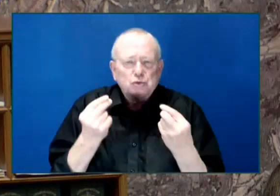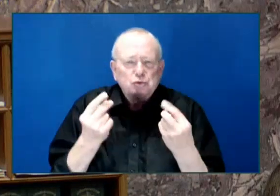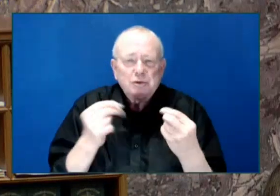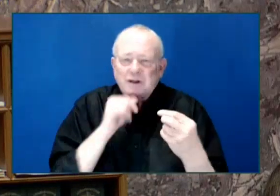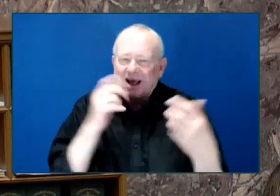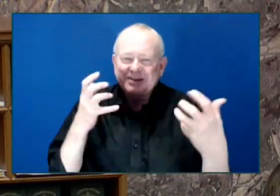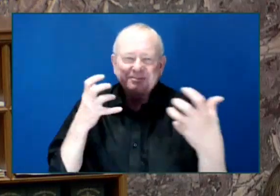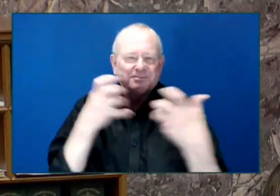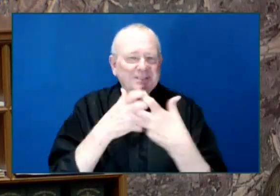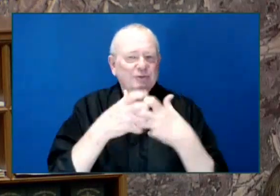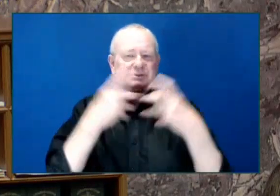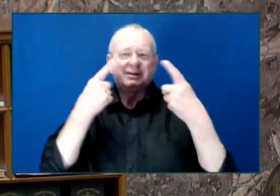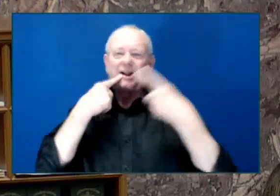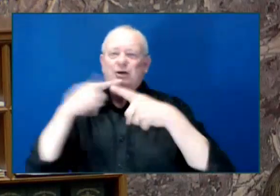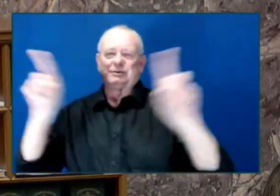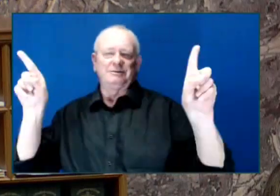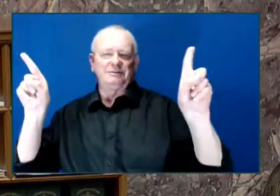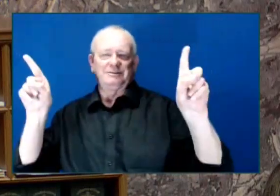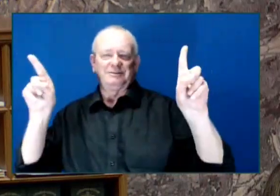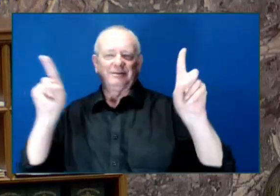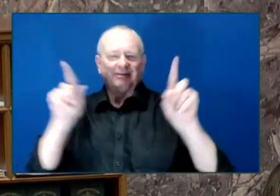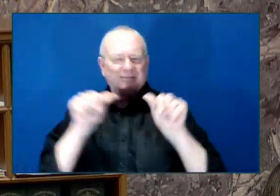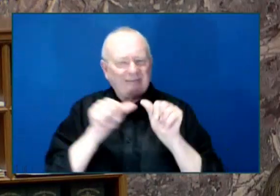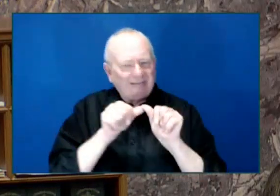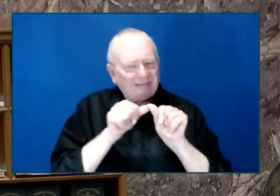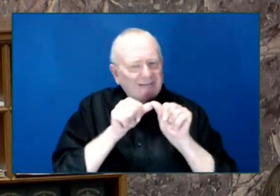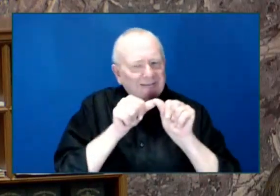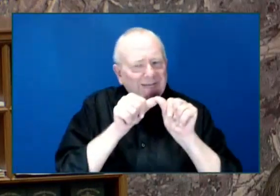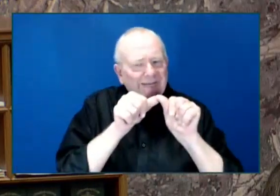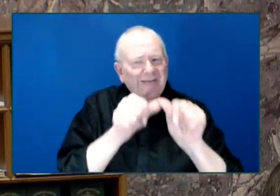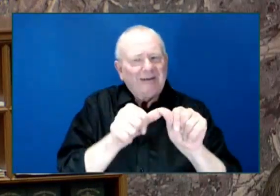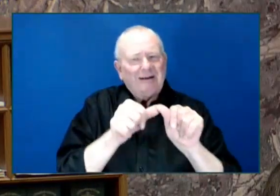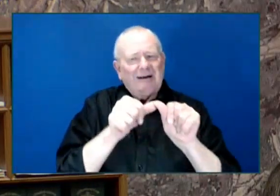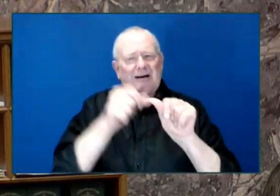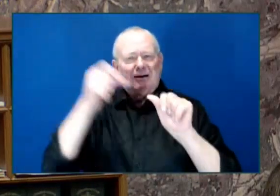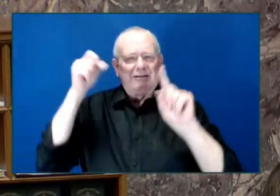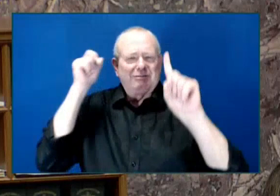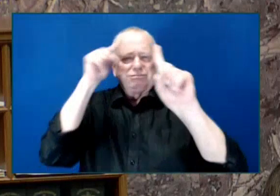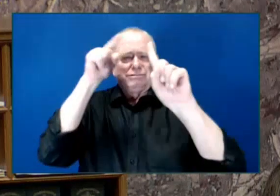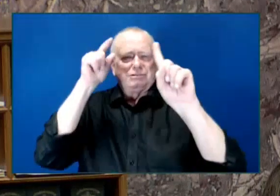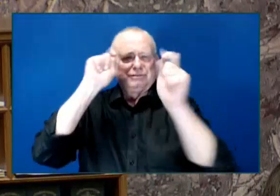top-down approach and the hub model that parents soundly rejected.